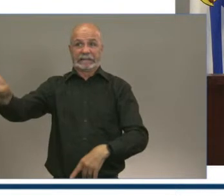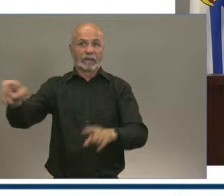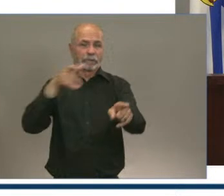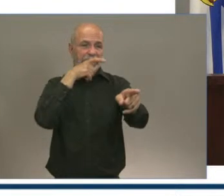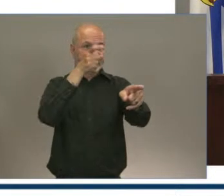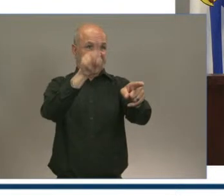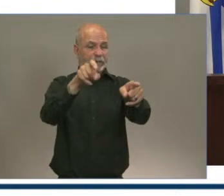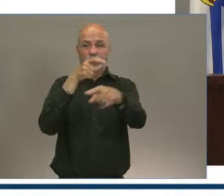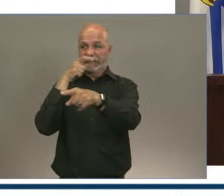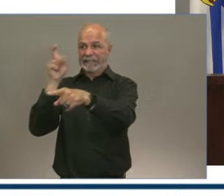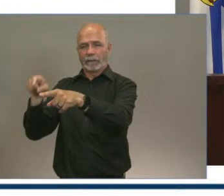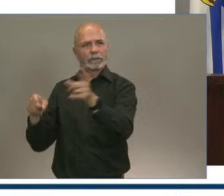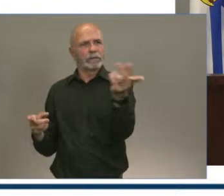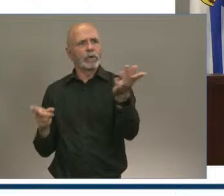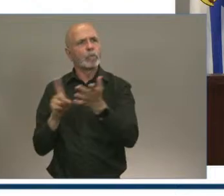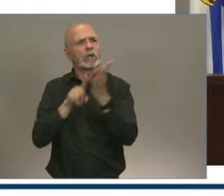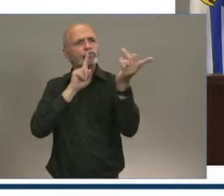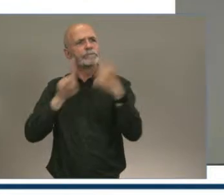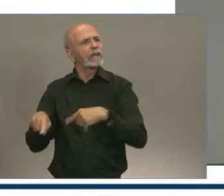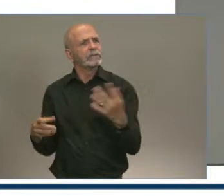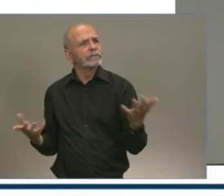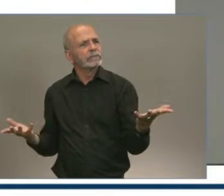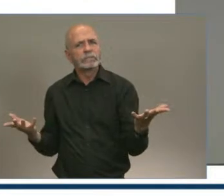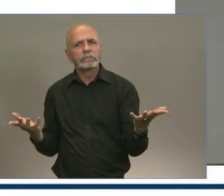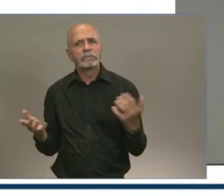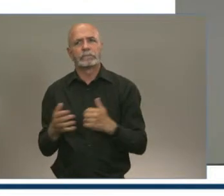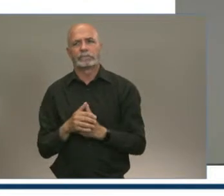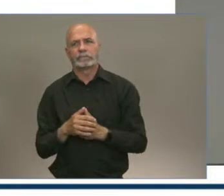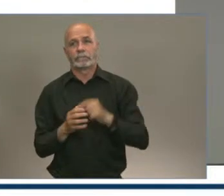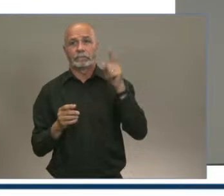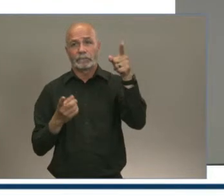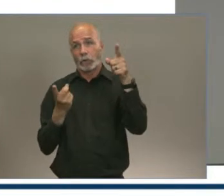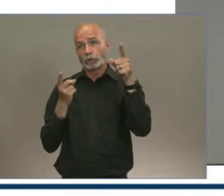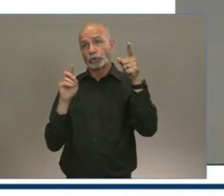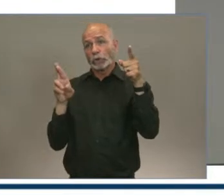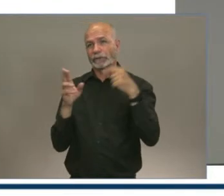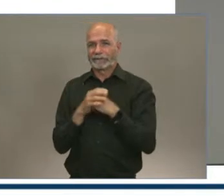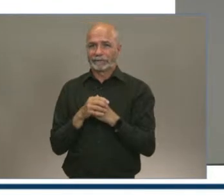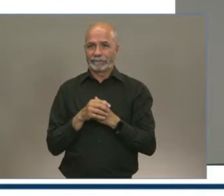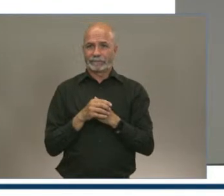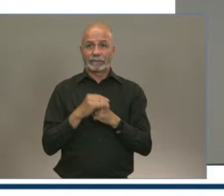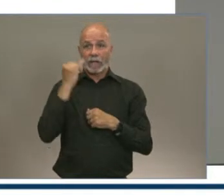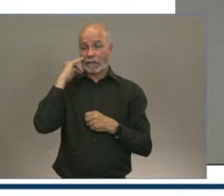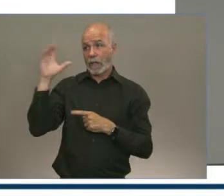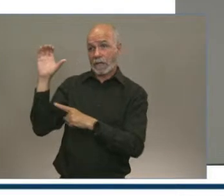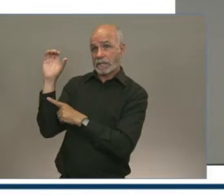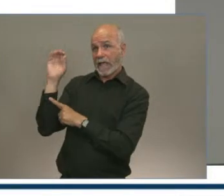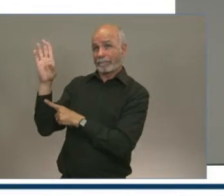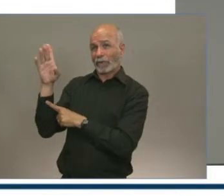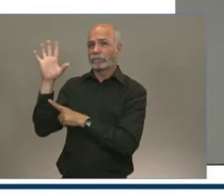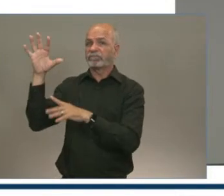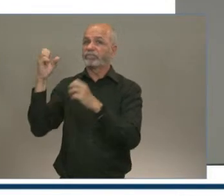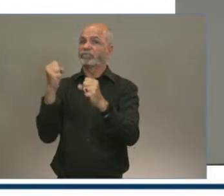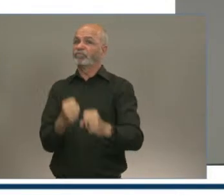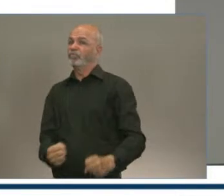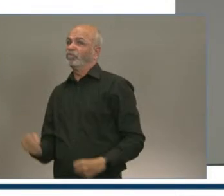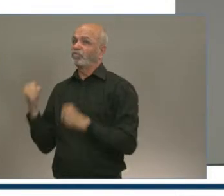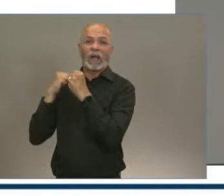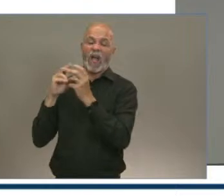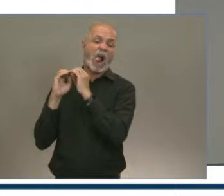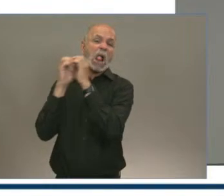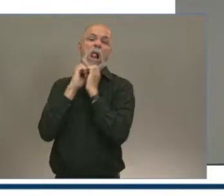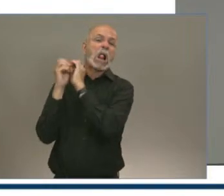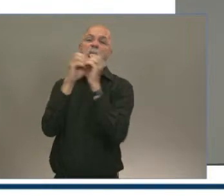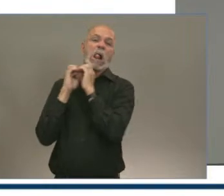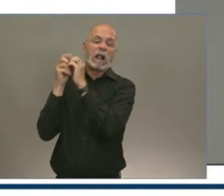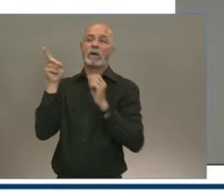that. I think he's had a strong response from the community in Cape Breton, and my only other thing would say he's trained as an